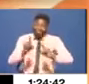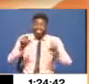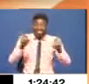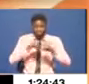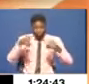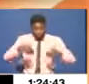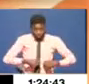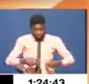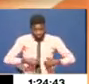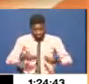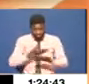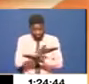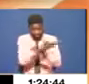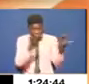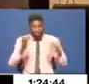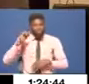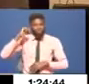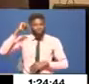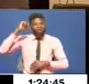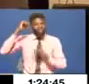to settle their selfish interests.